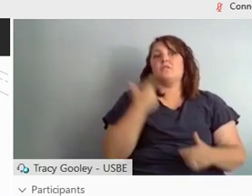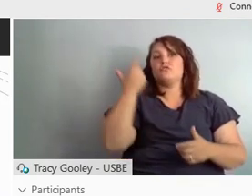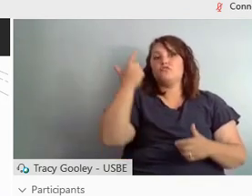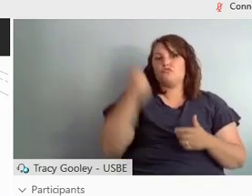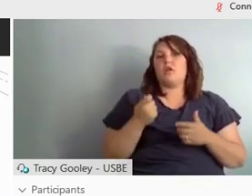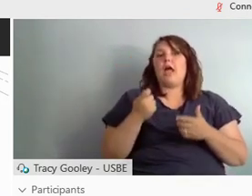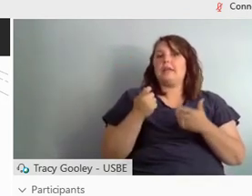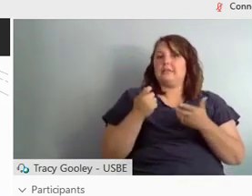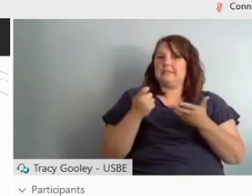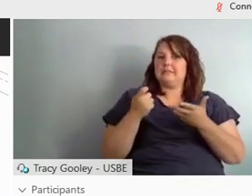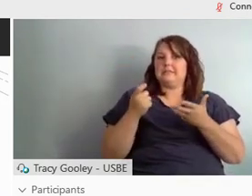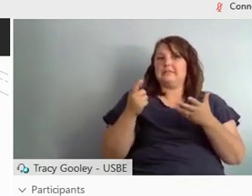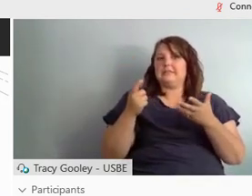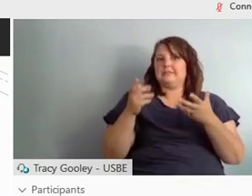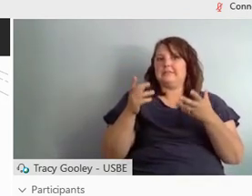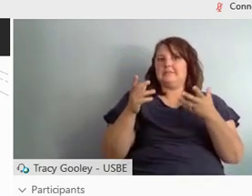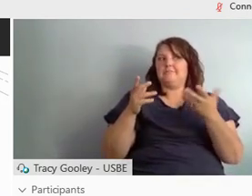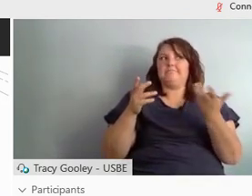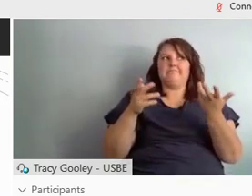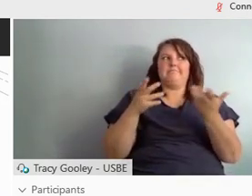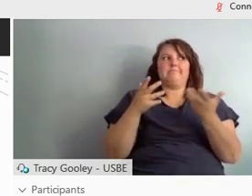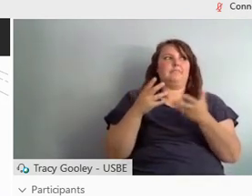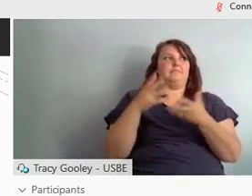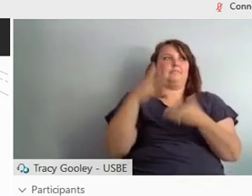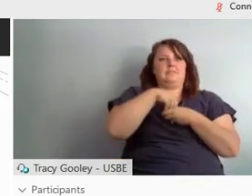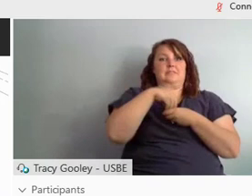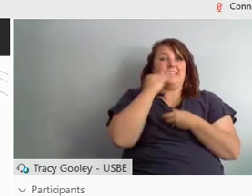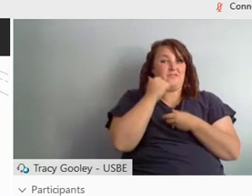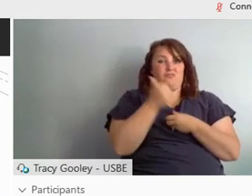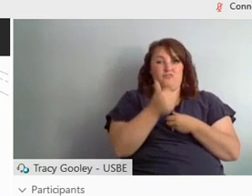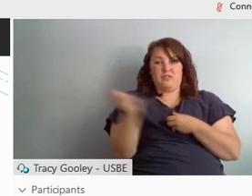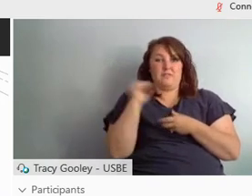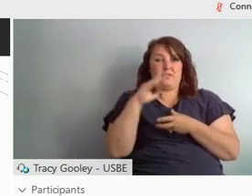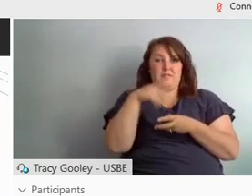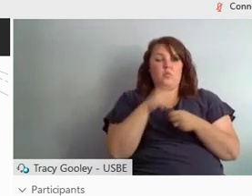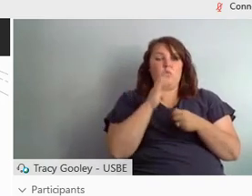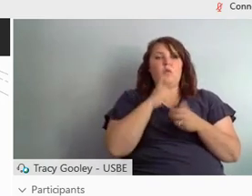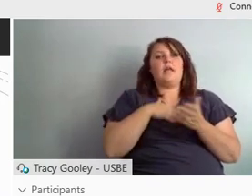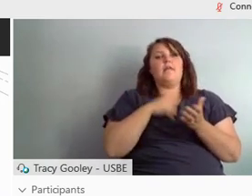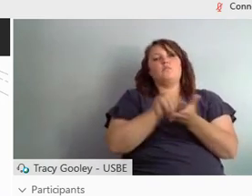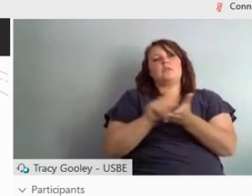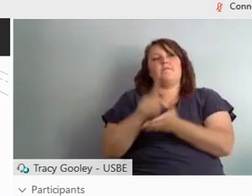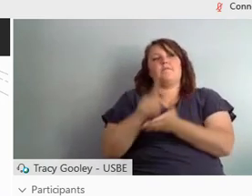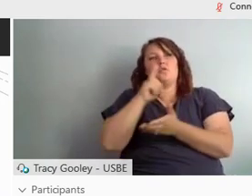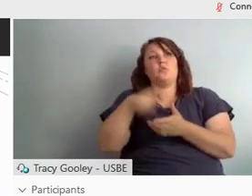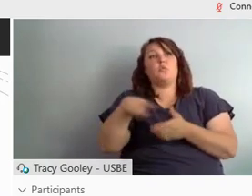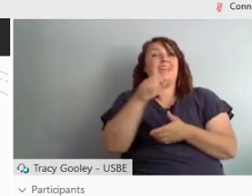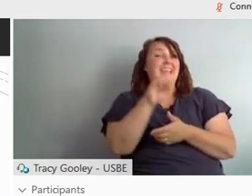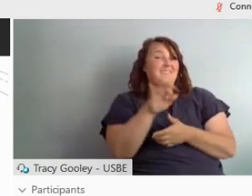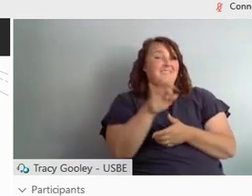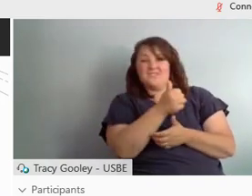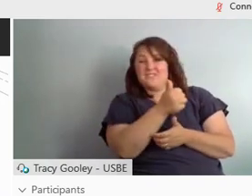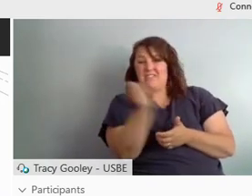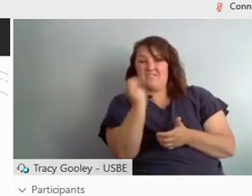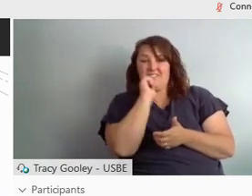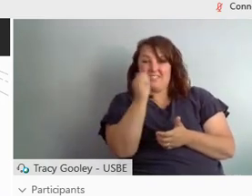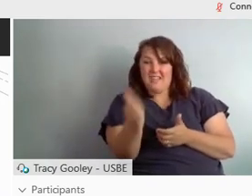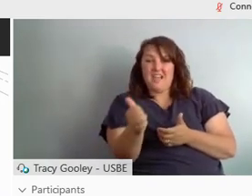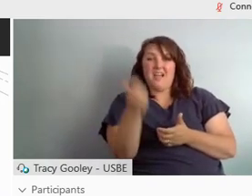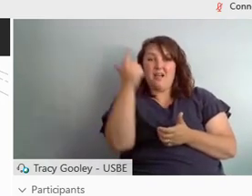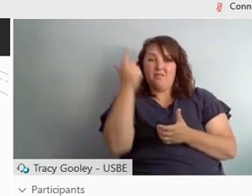for Becoming Quality and Expansion grants. If you are participating in the programs, we will have printed materials for you. If you are